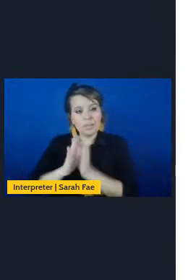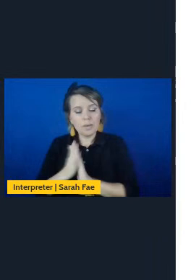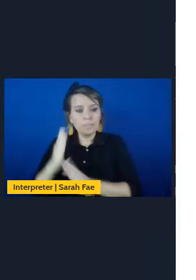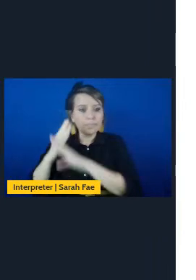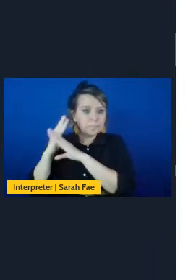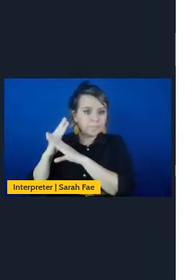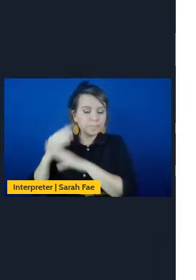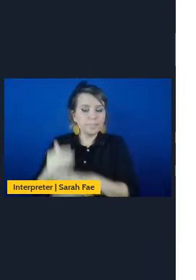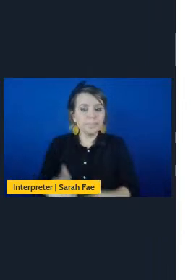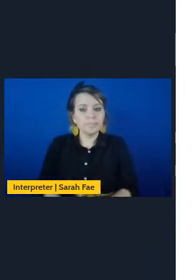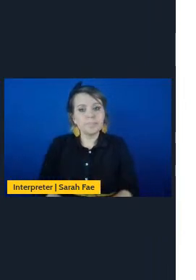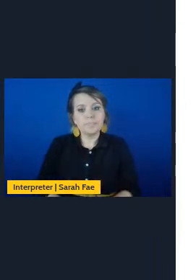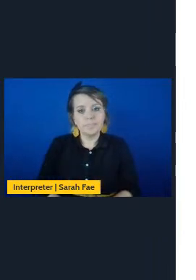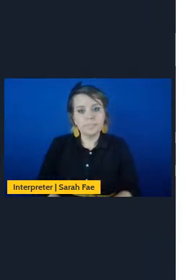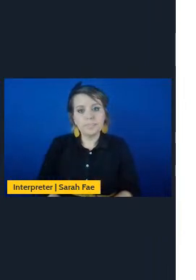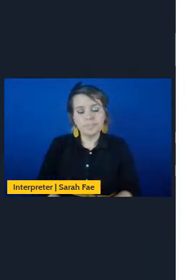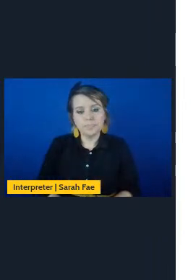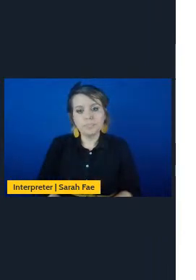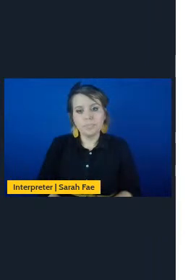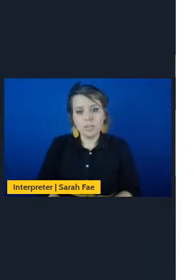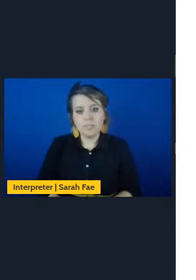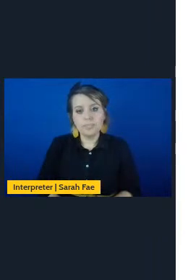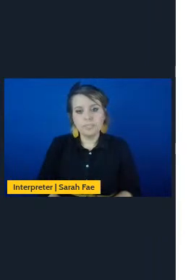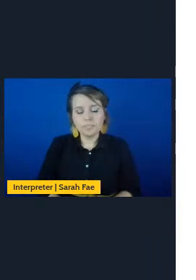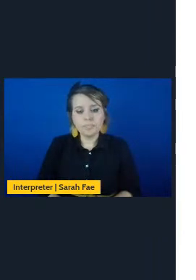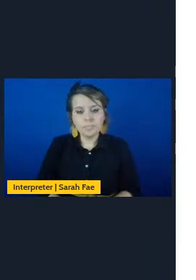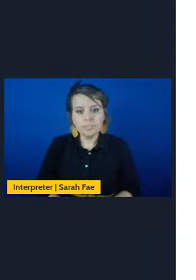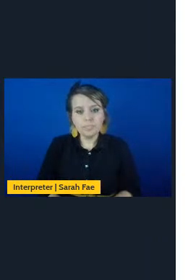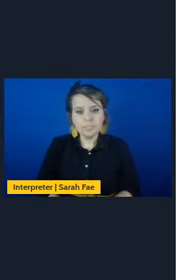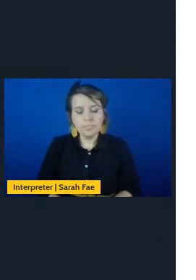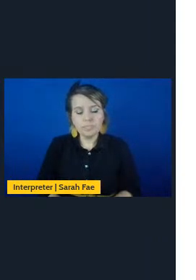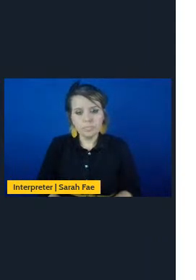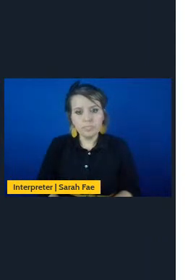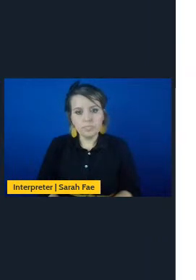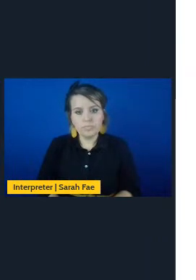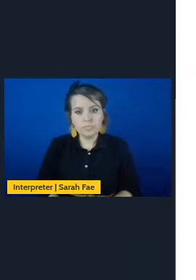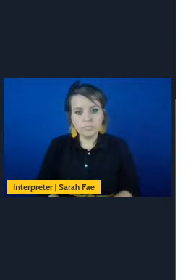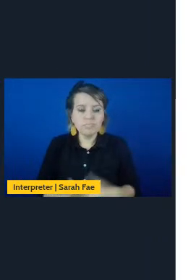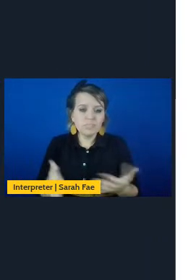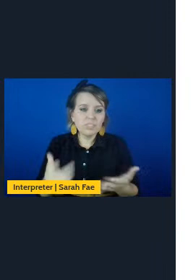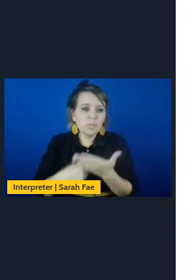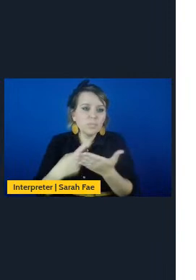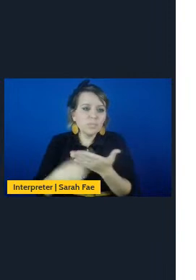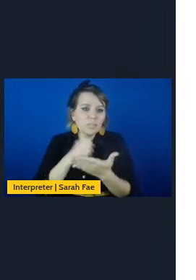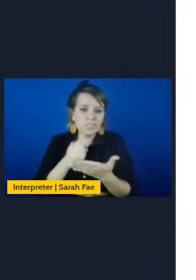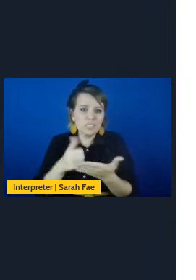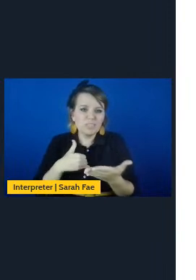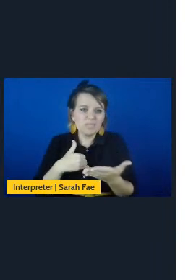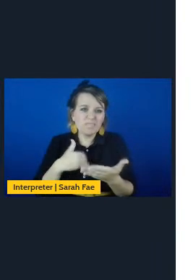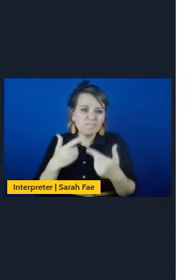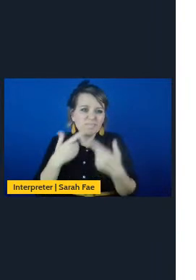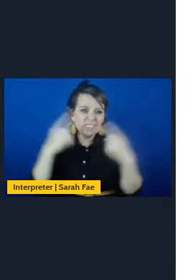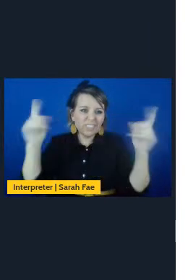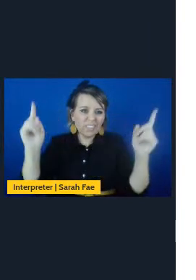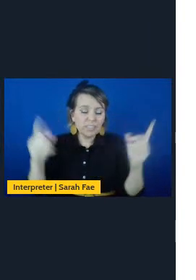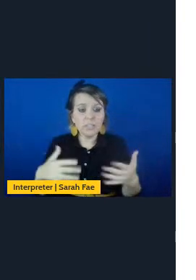path without any guarantee of success. So if you